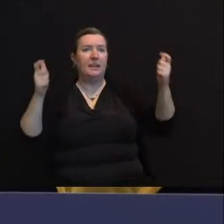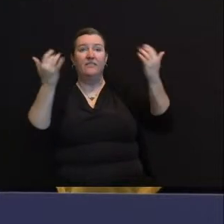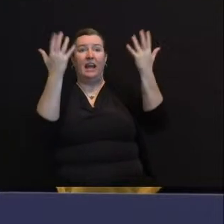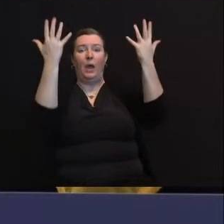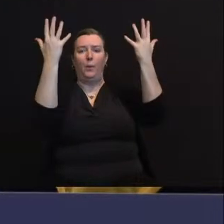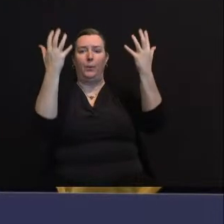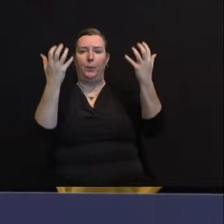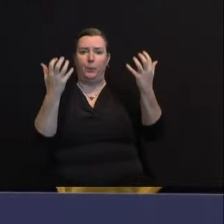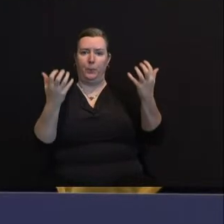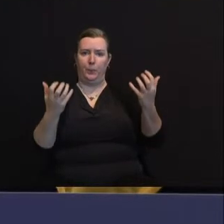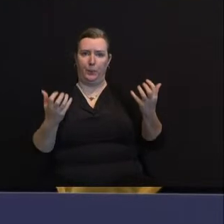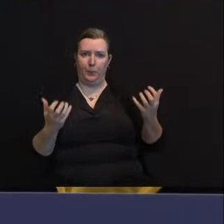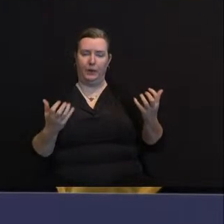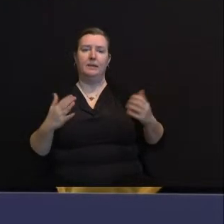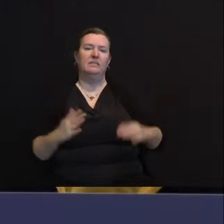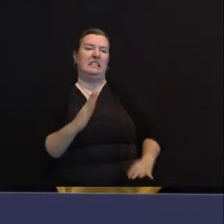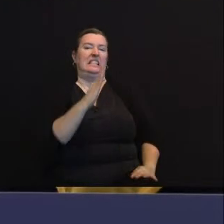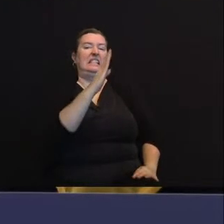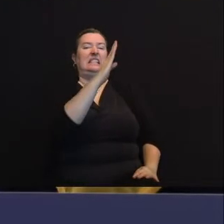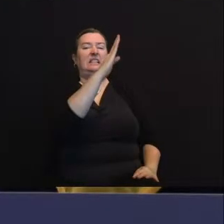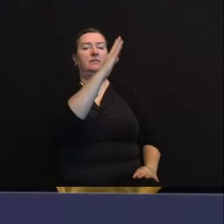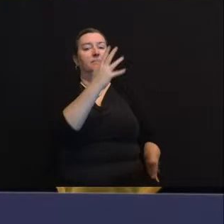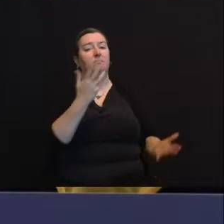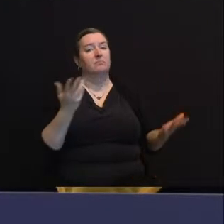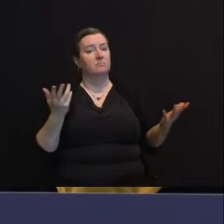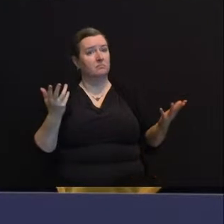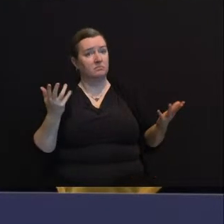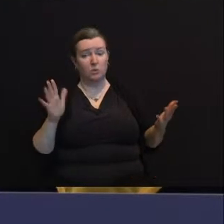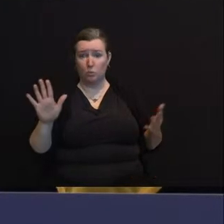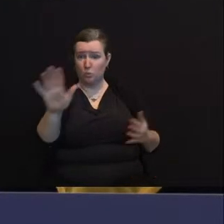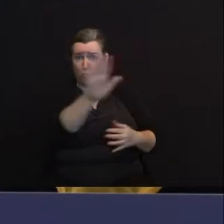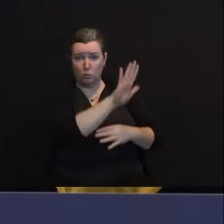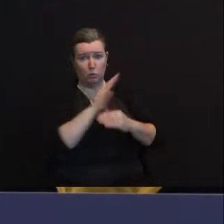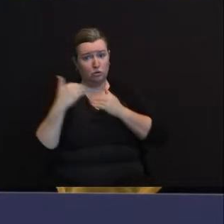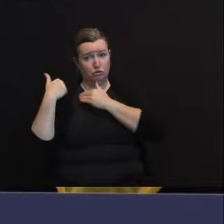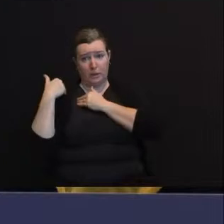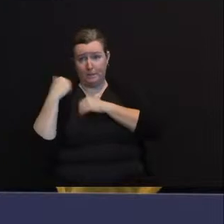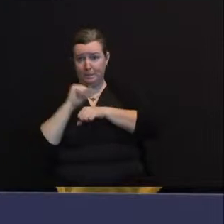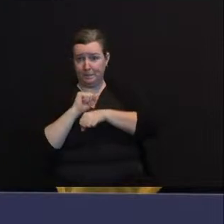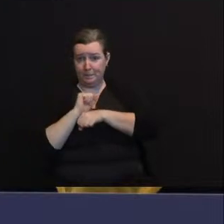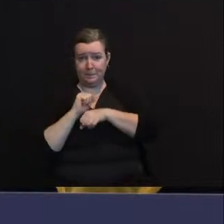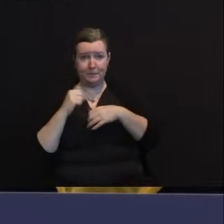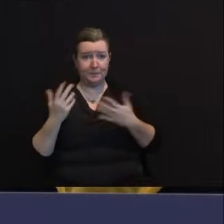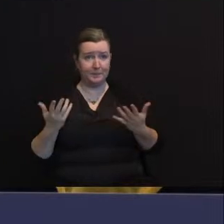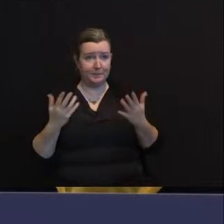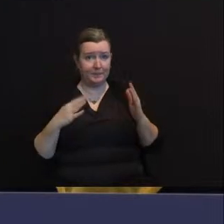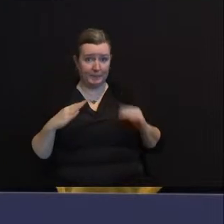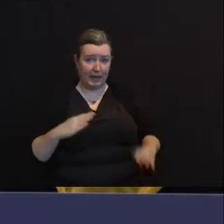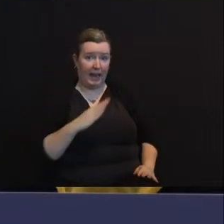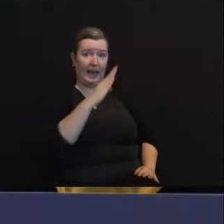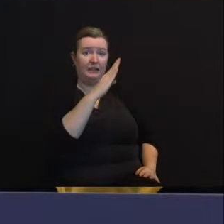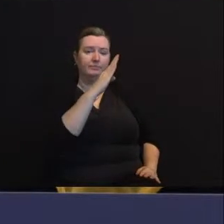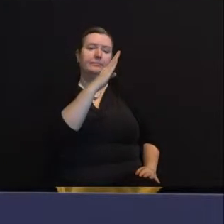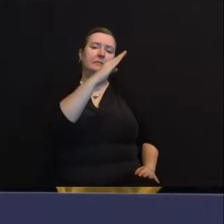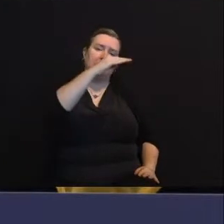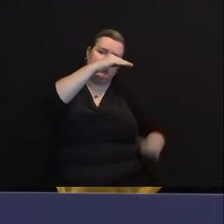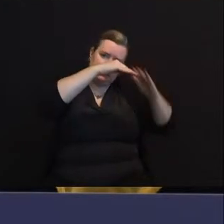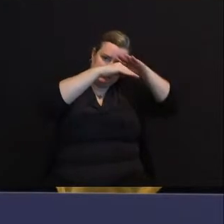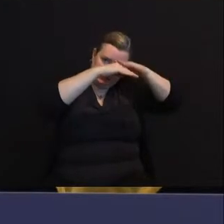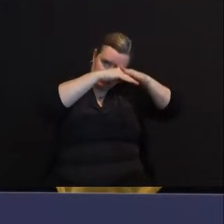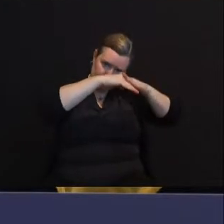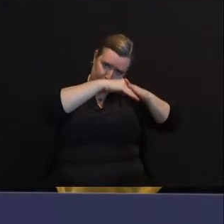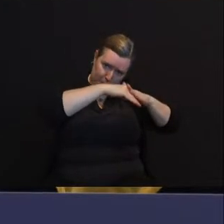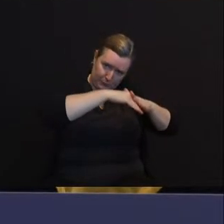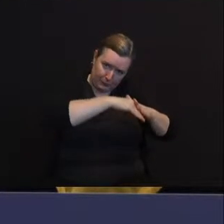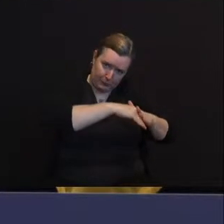surge. So the job, I think, for us is let's get the magnitude of the surge down so it's much